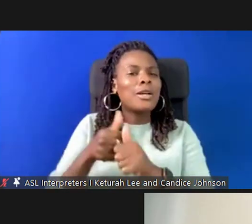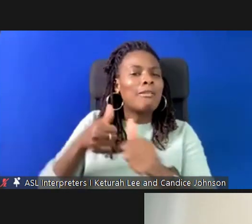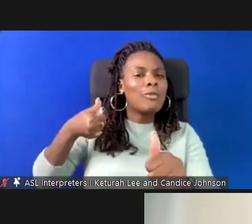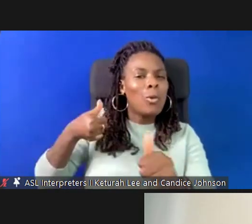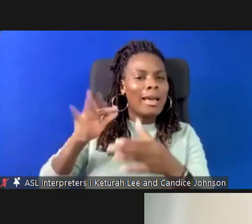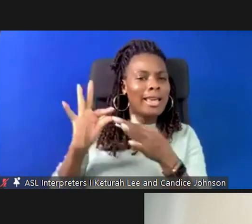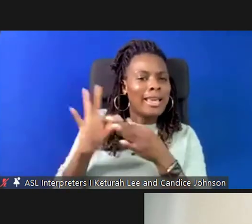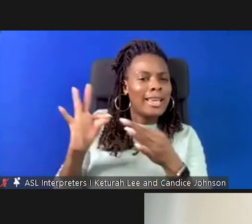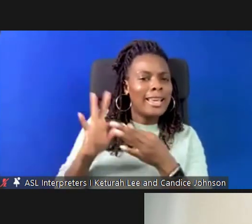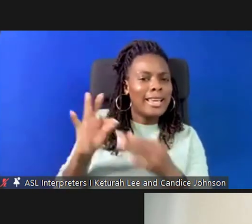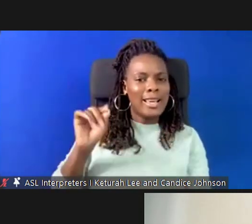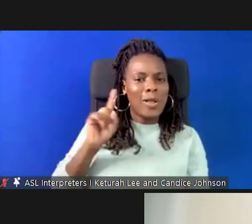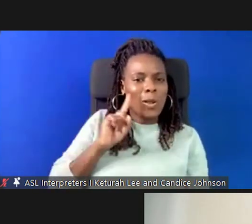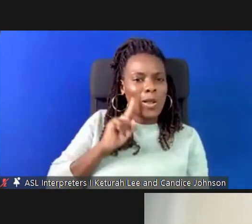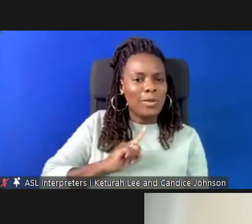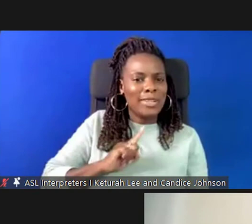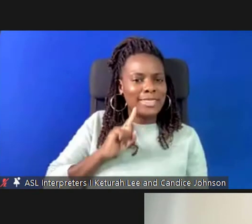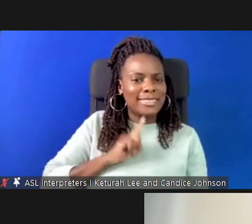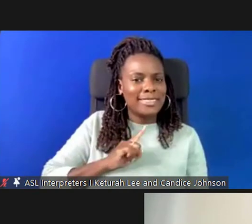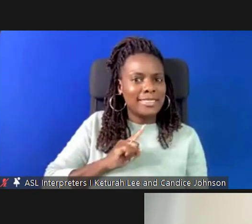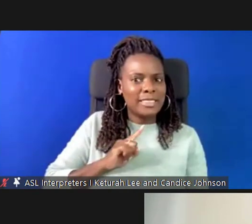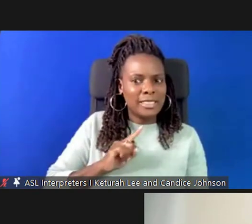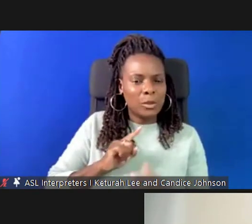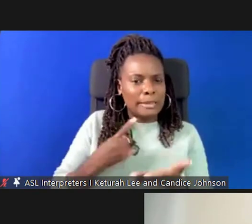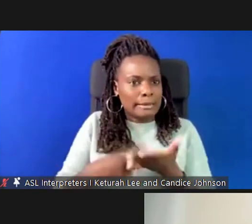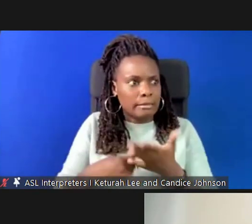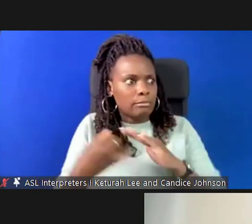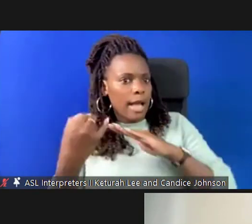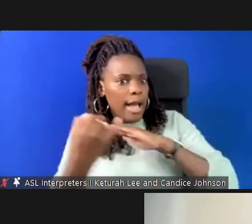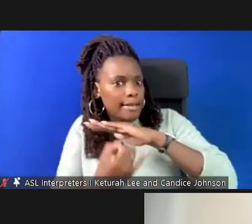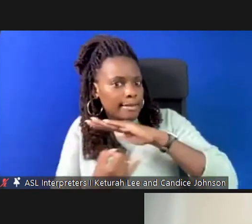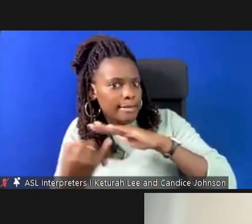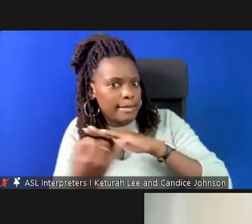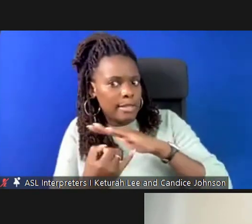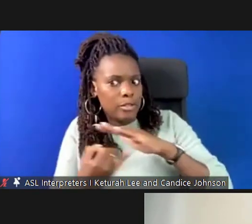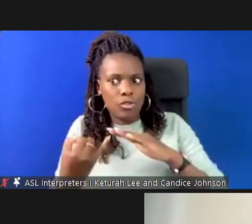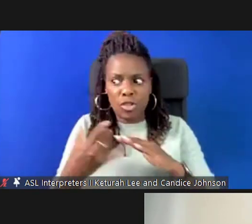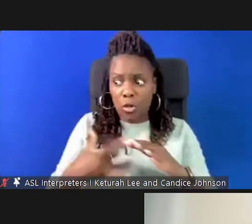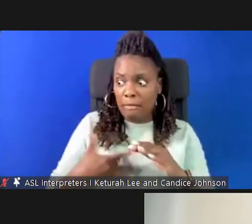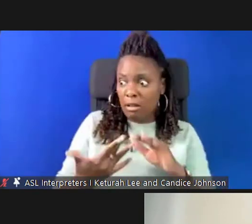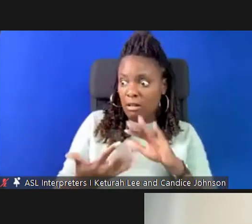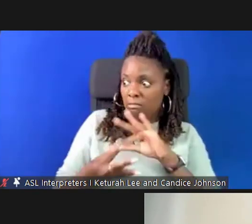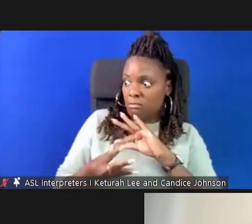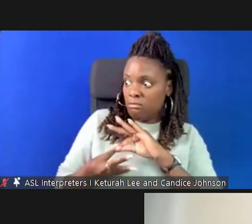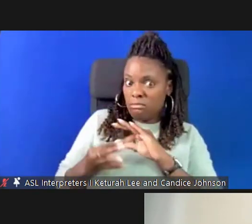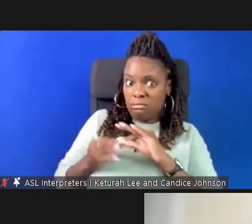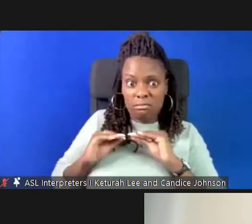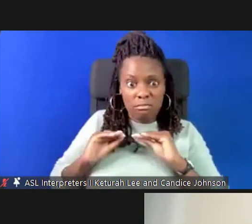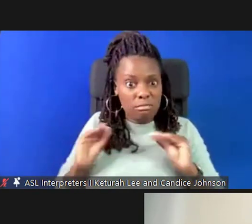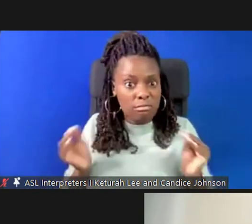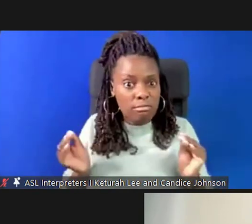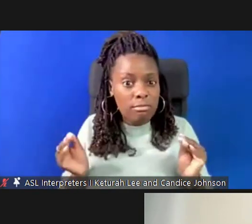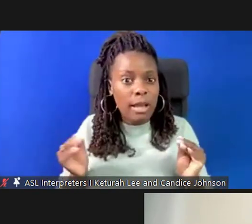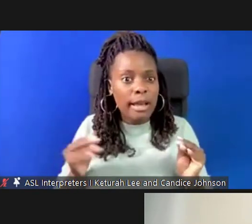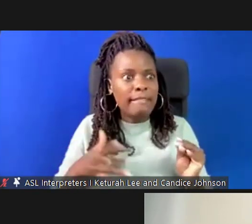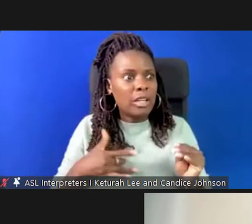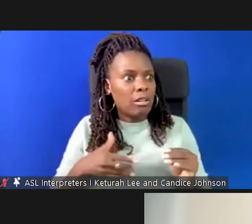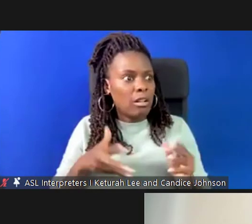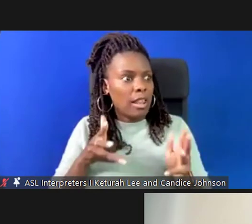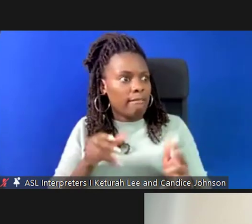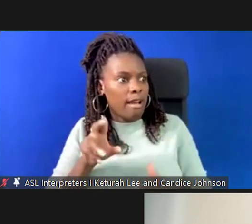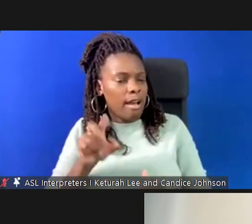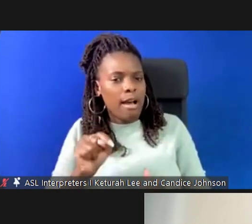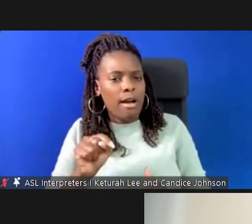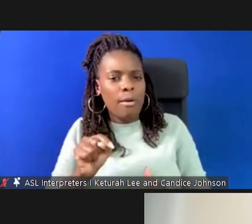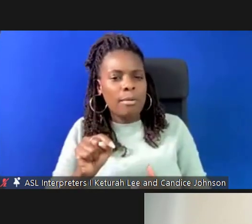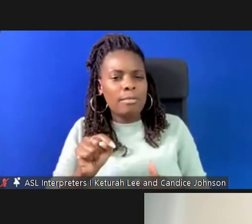loneliness. We're asking about feeling isolated, feeling like you lack companionship, feeling left out. The pandemic, I think, has